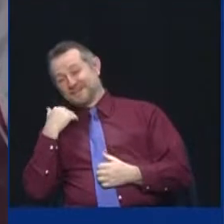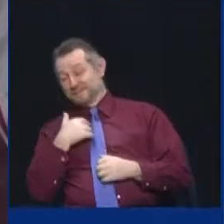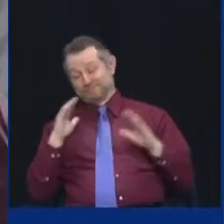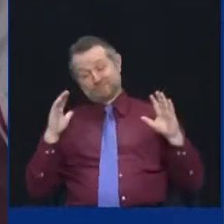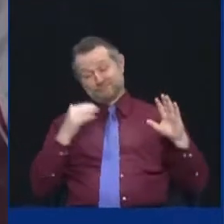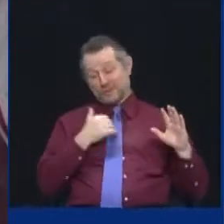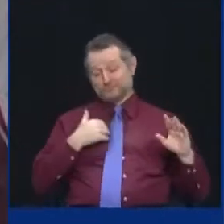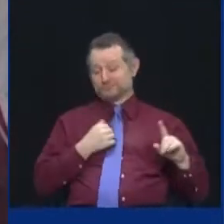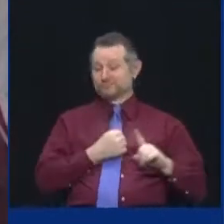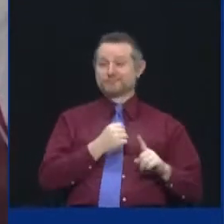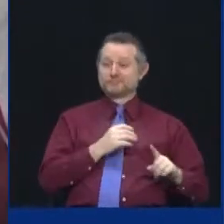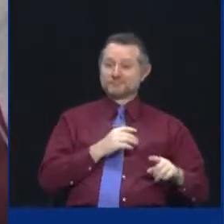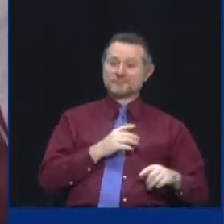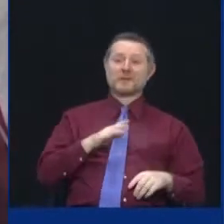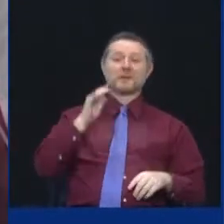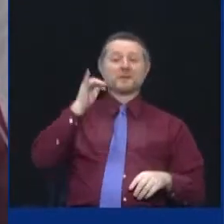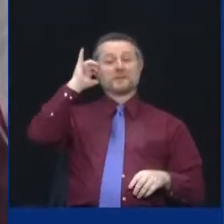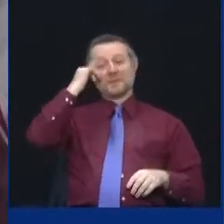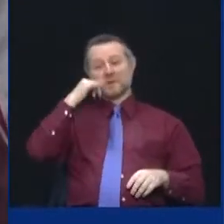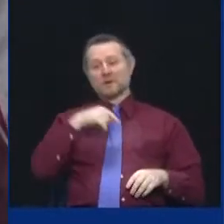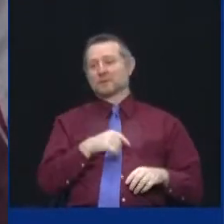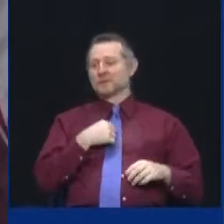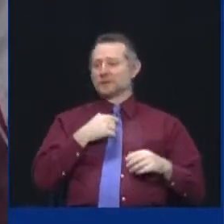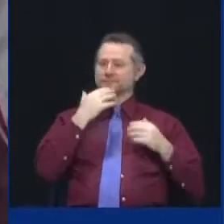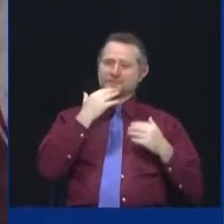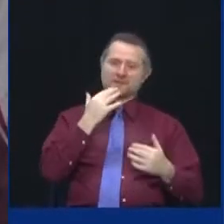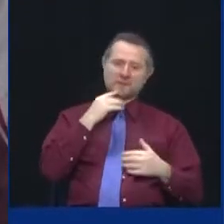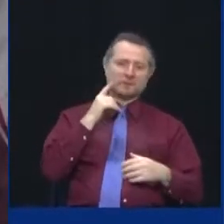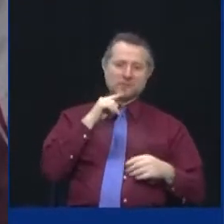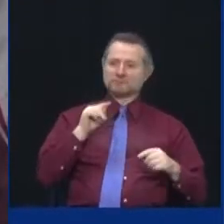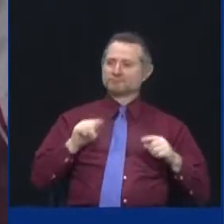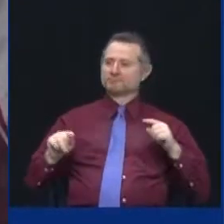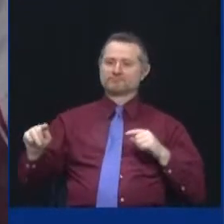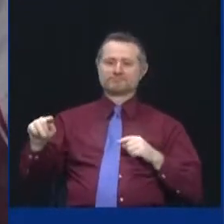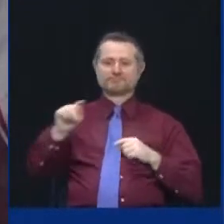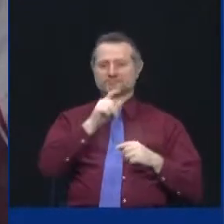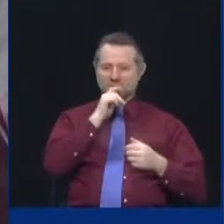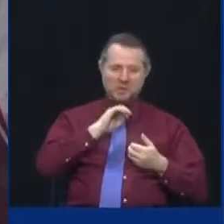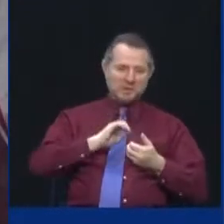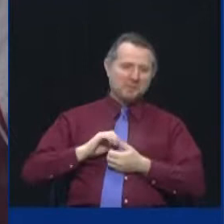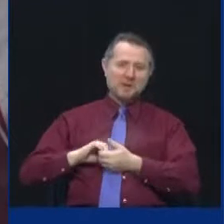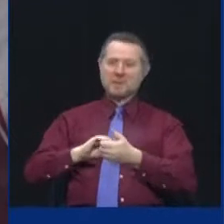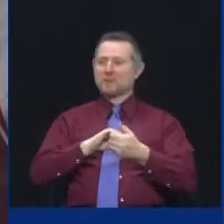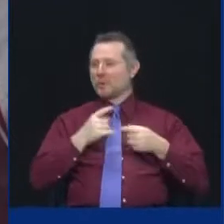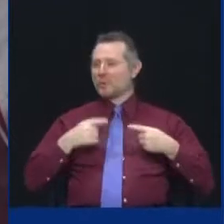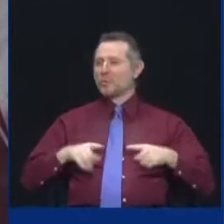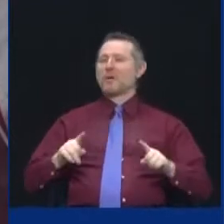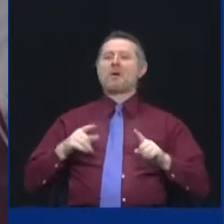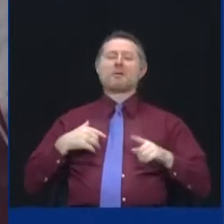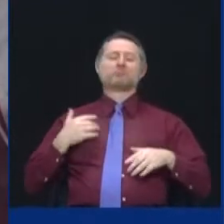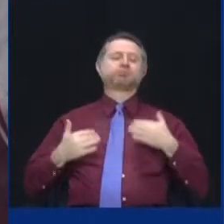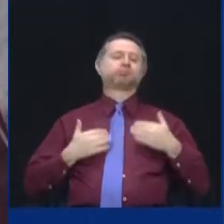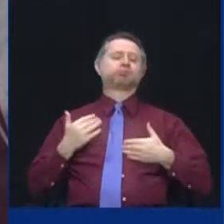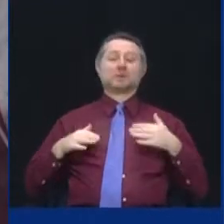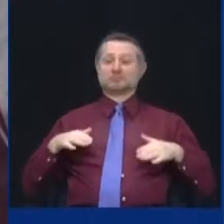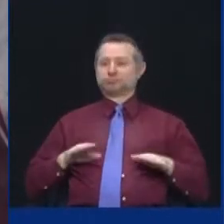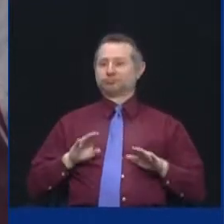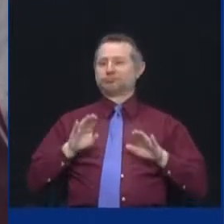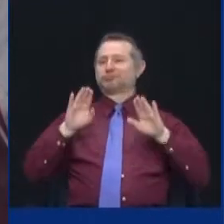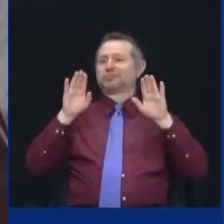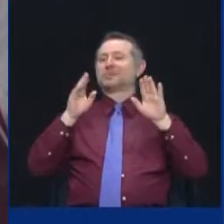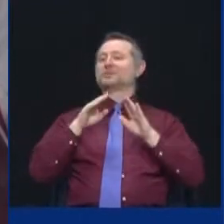You know, Buffalo is grateful to have these partnerships as we recover and work to build back better